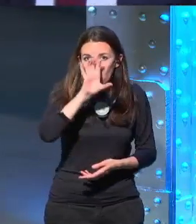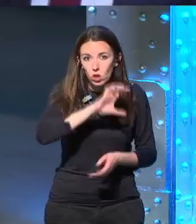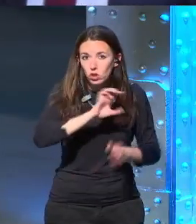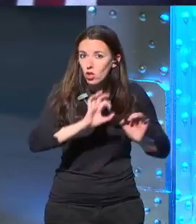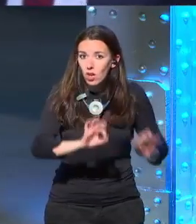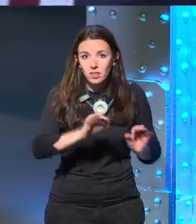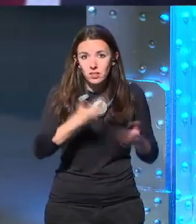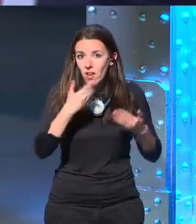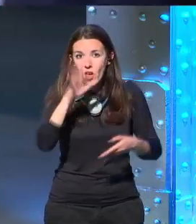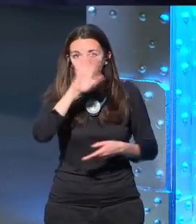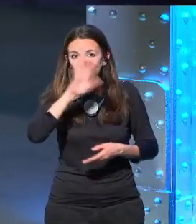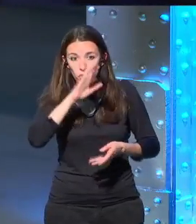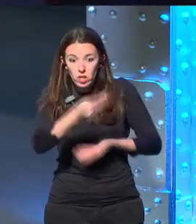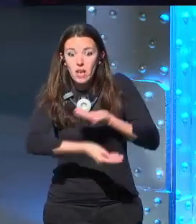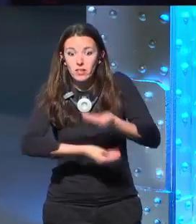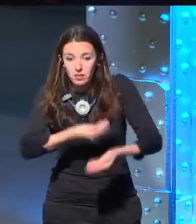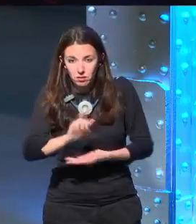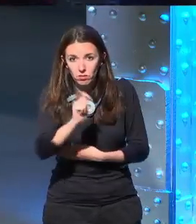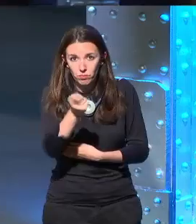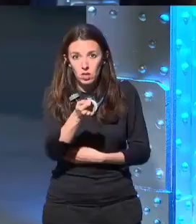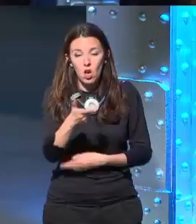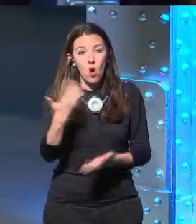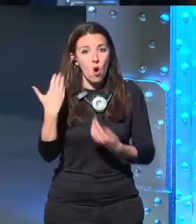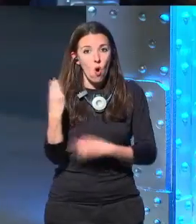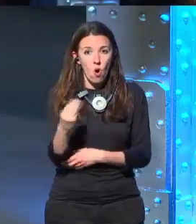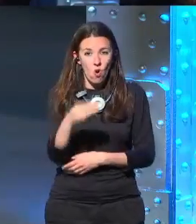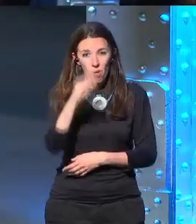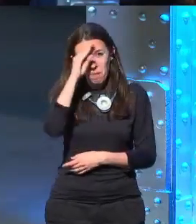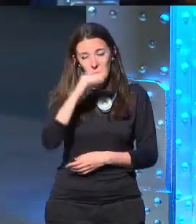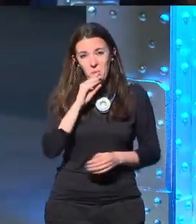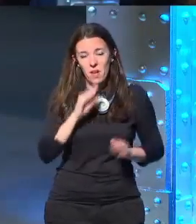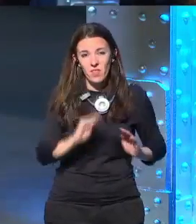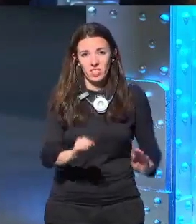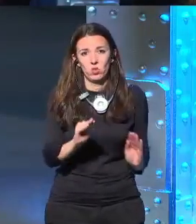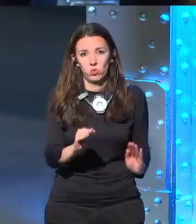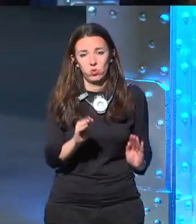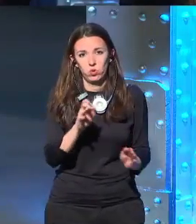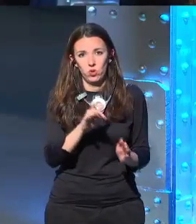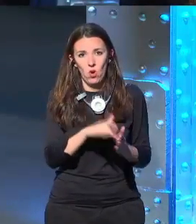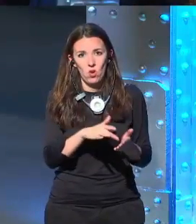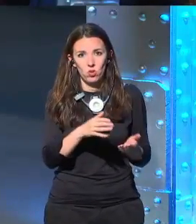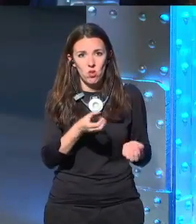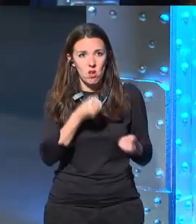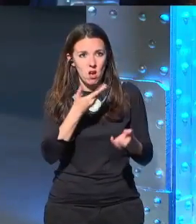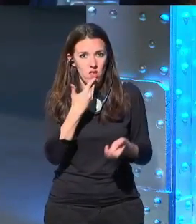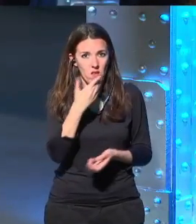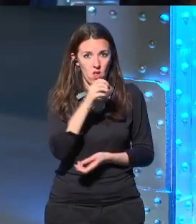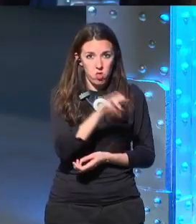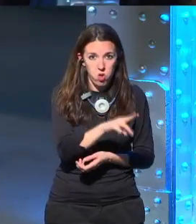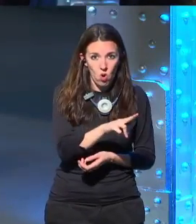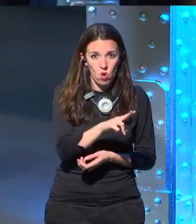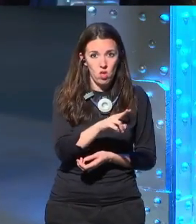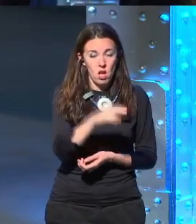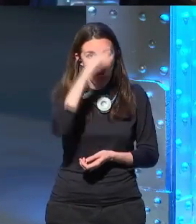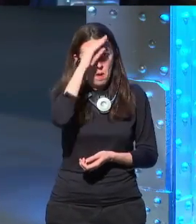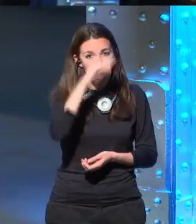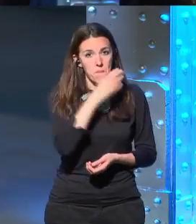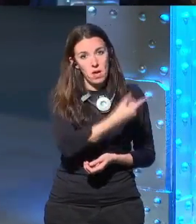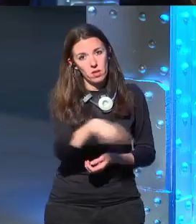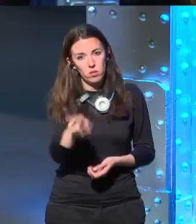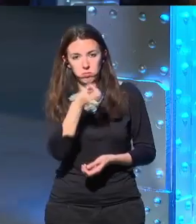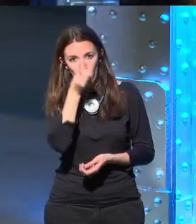When he's a young boy, his father, when Leonardo's about age 12, takes him to the nearby town of